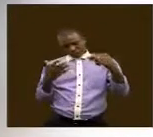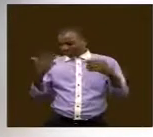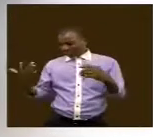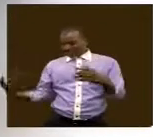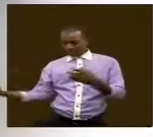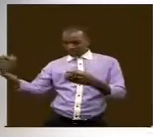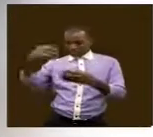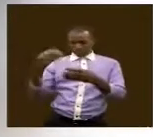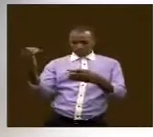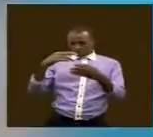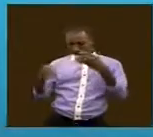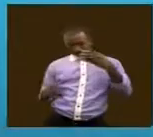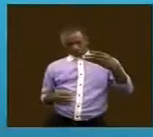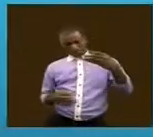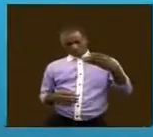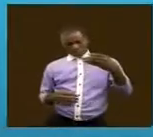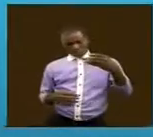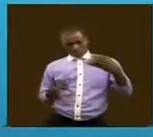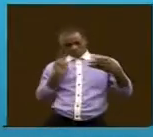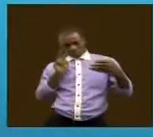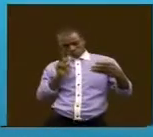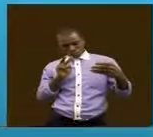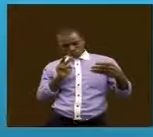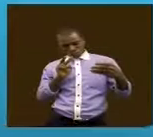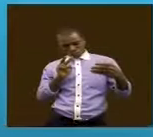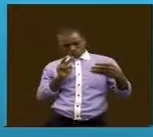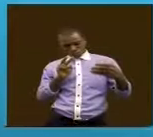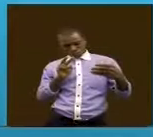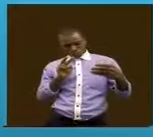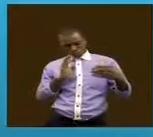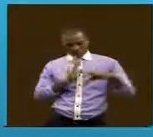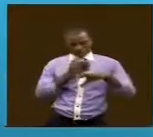samples in order to make a decision.